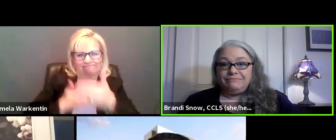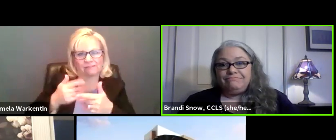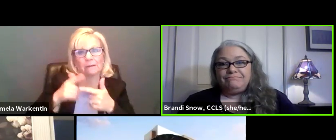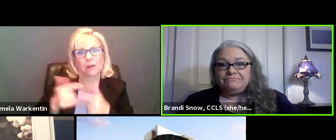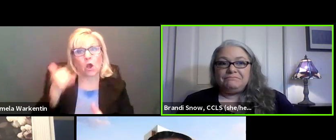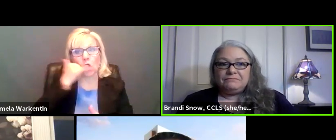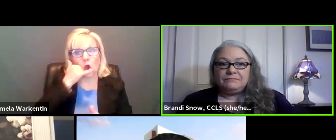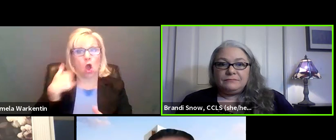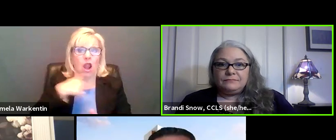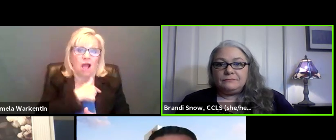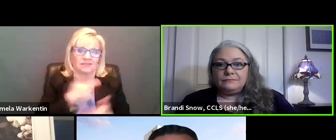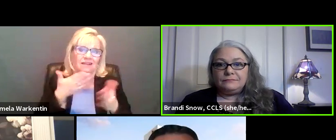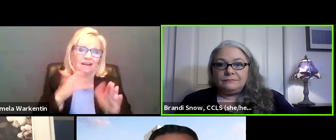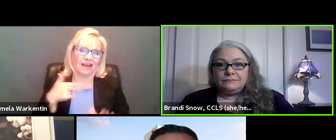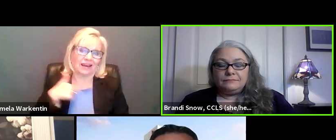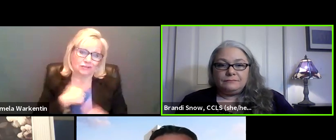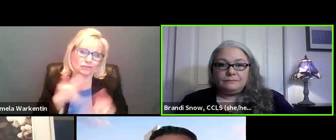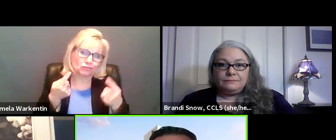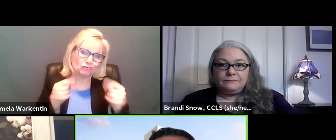try it.